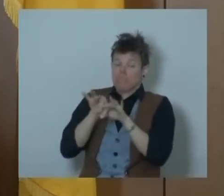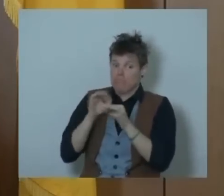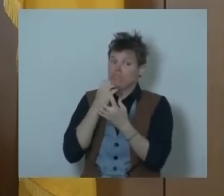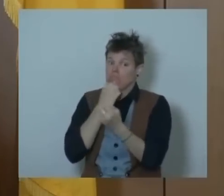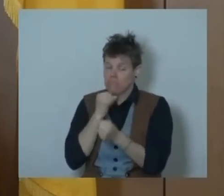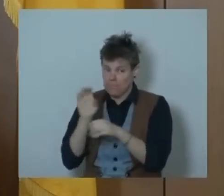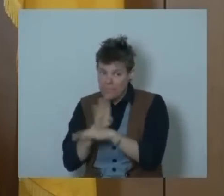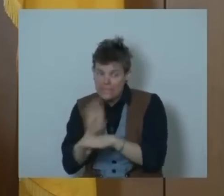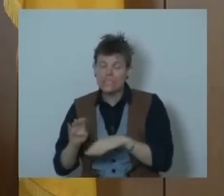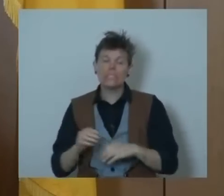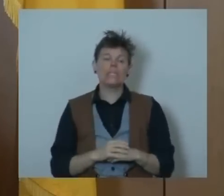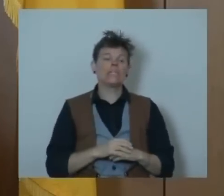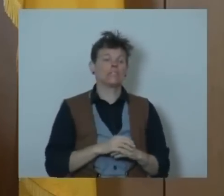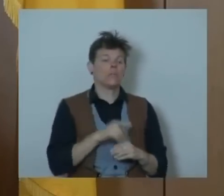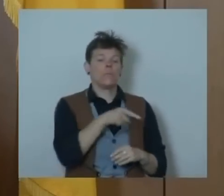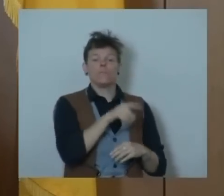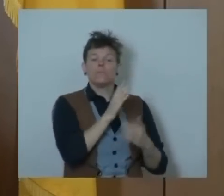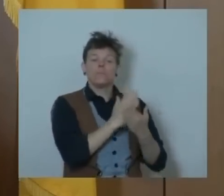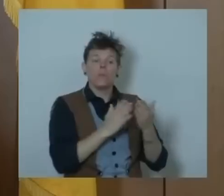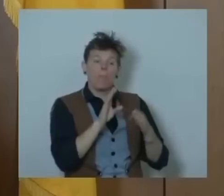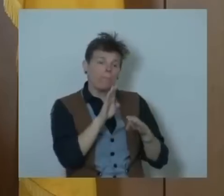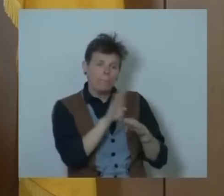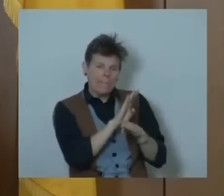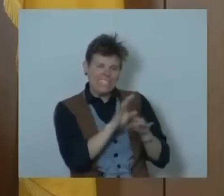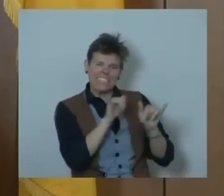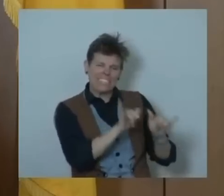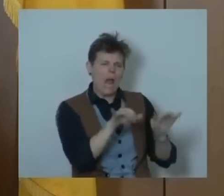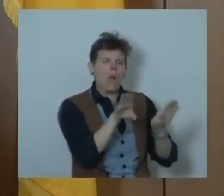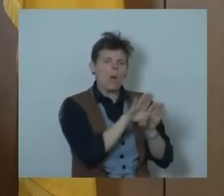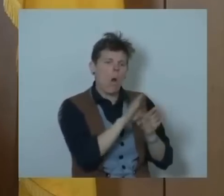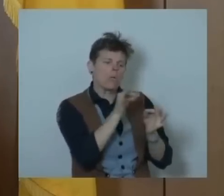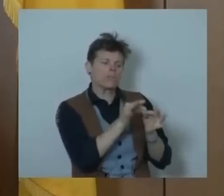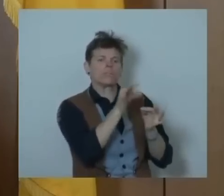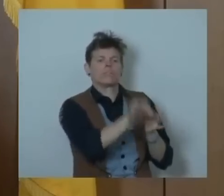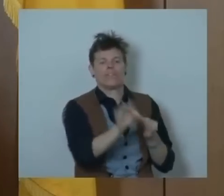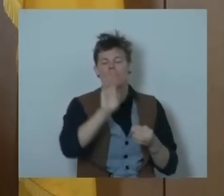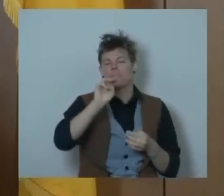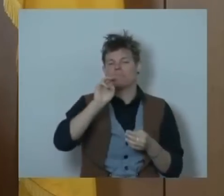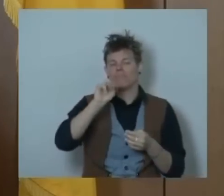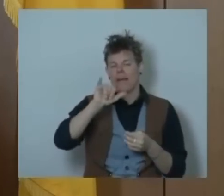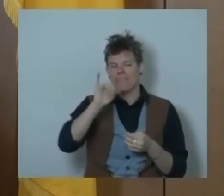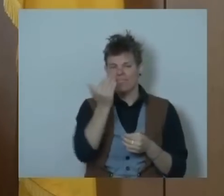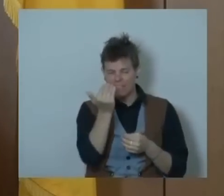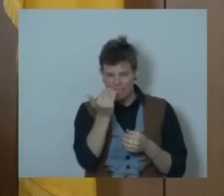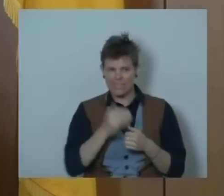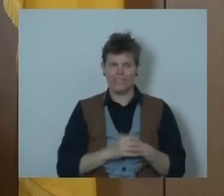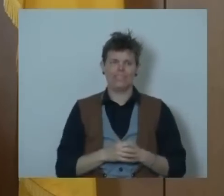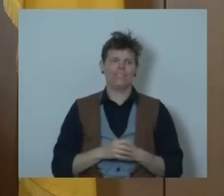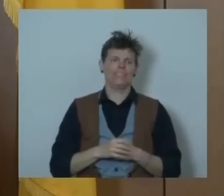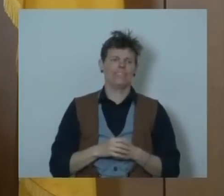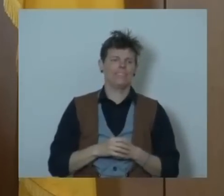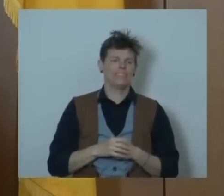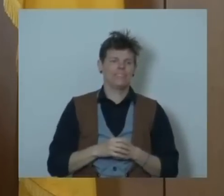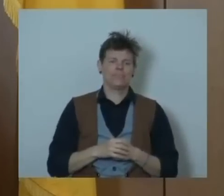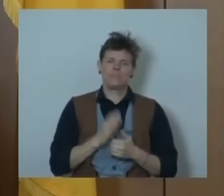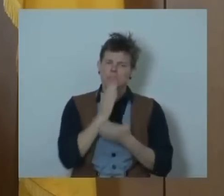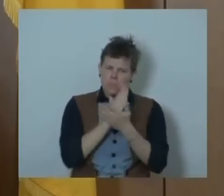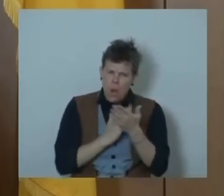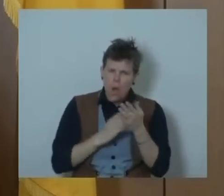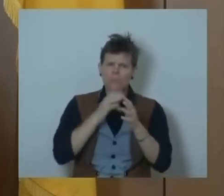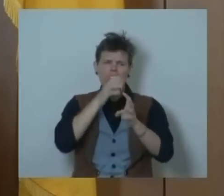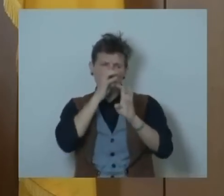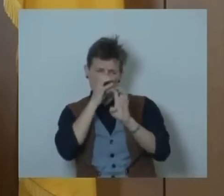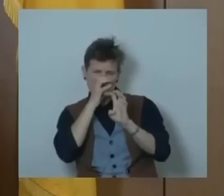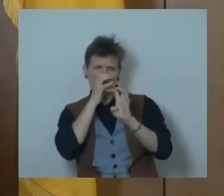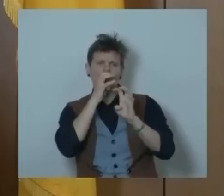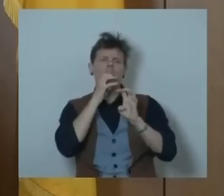stay until May 15th, but easing some of the restrictions about what constitutes